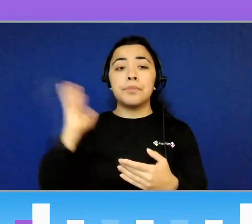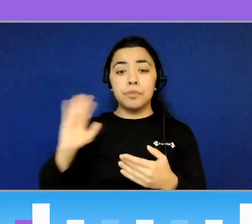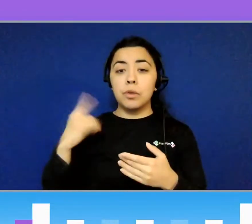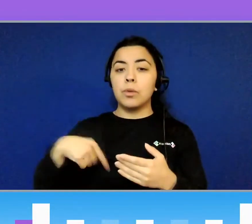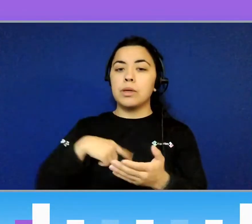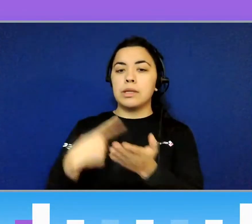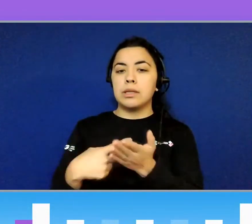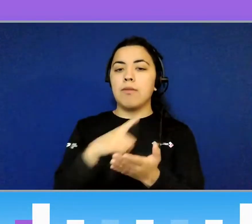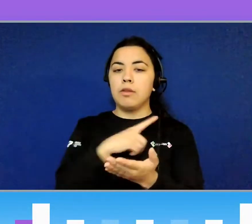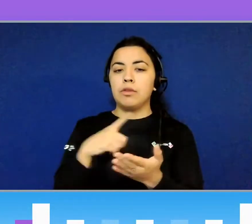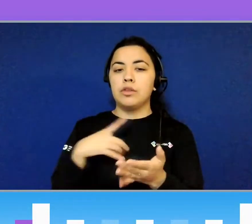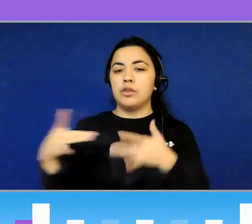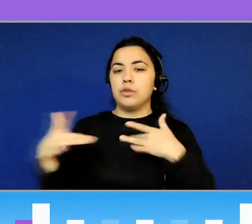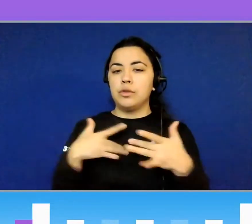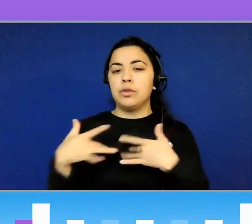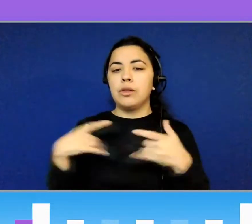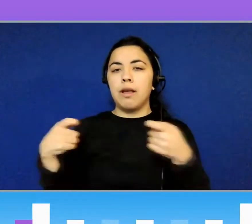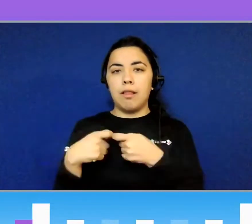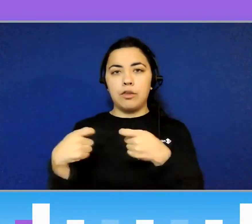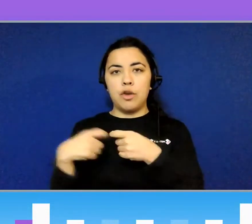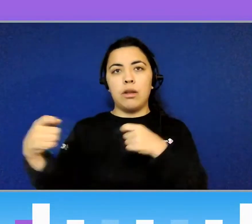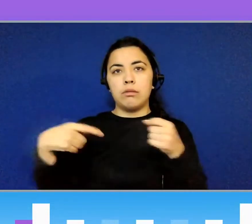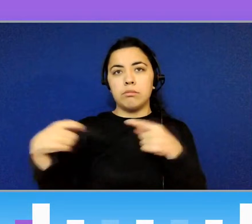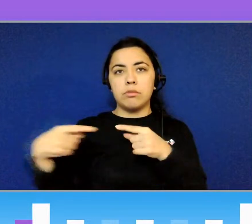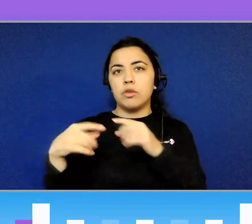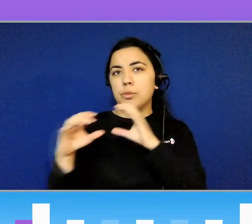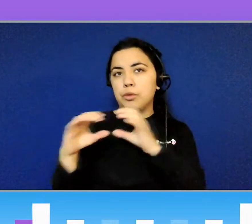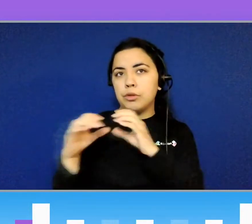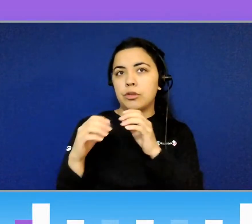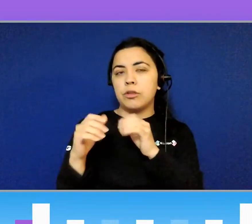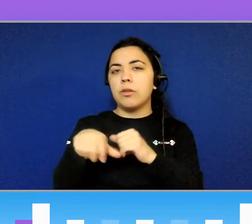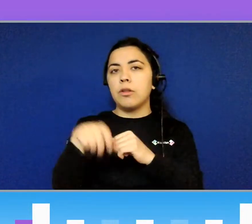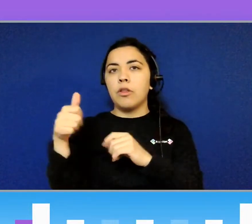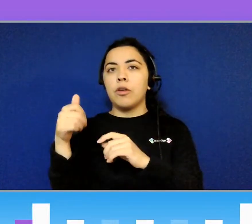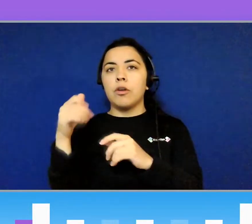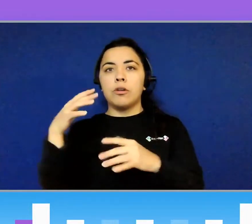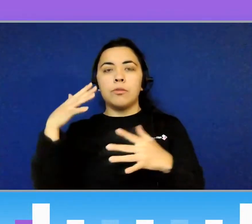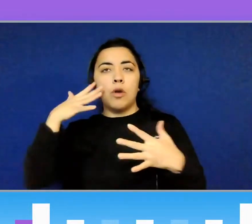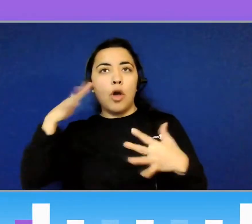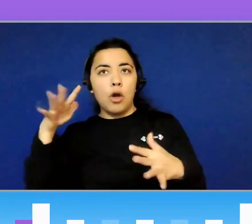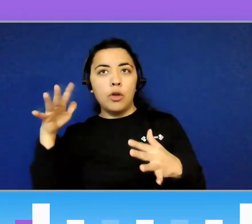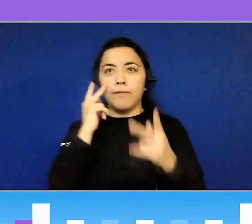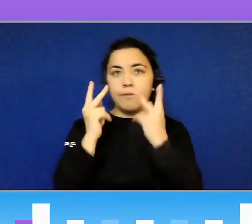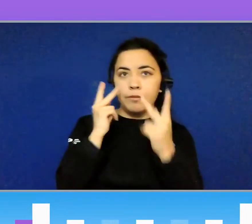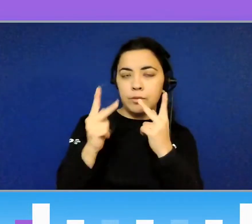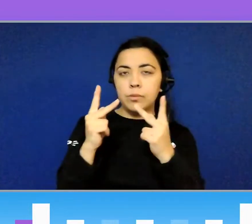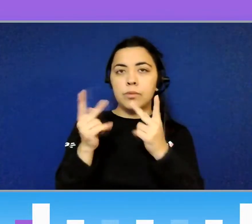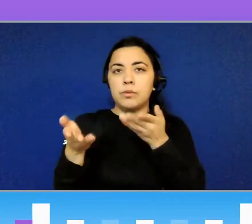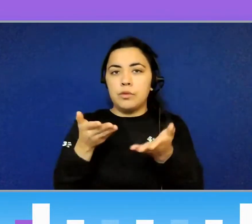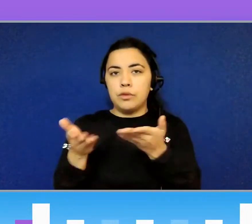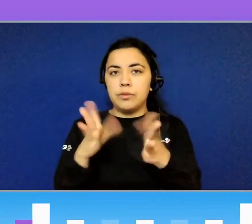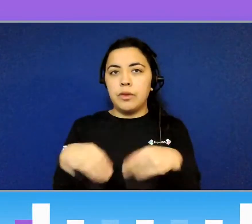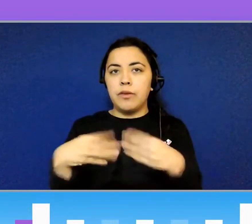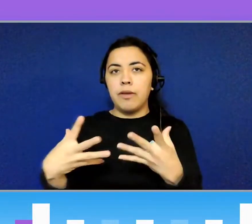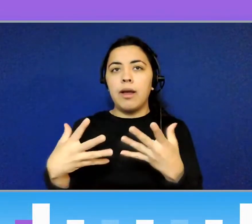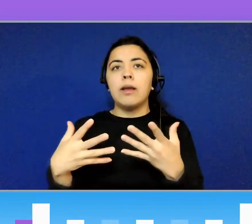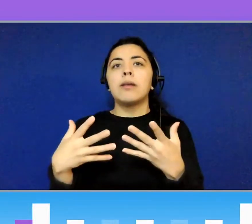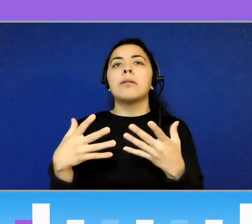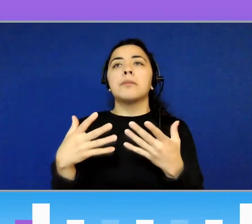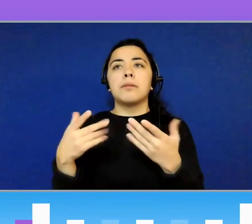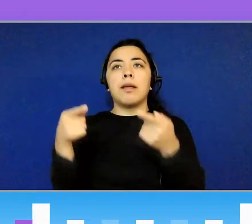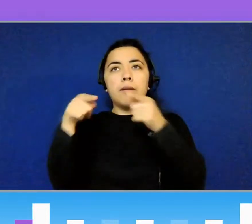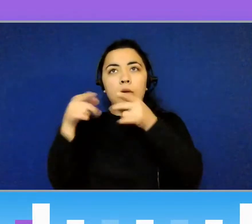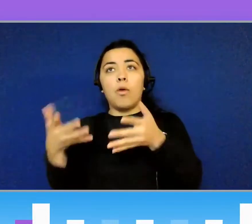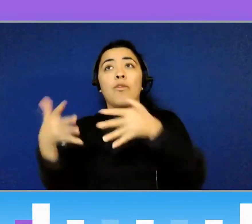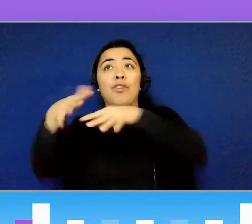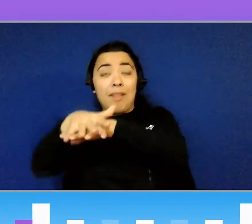legislation concerning electronic communications and audiovisual services, which may have an overlap with the European Accessibility Act. So we had to